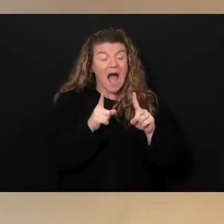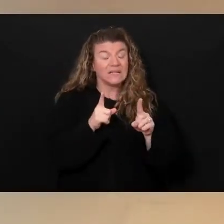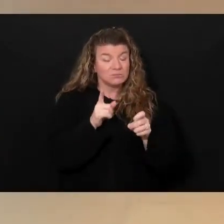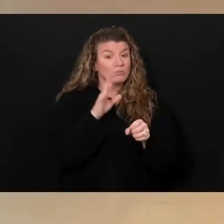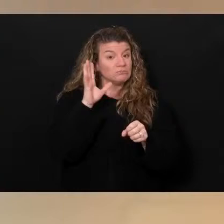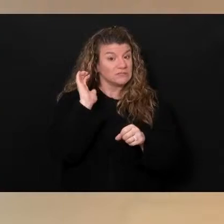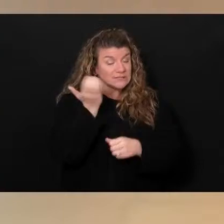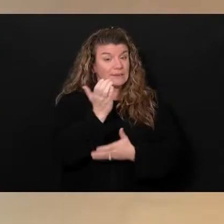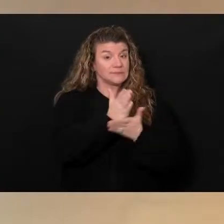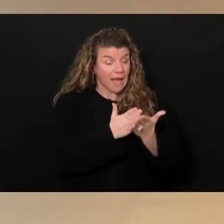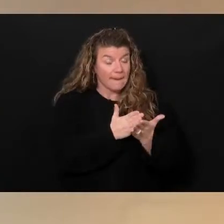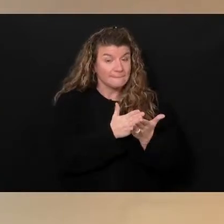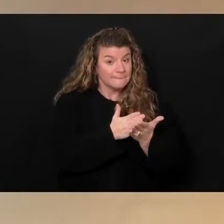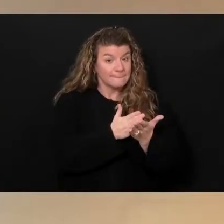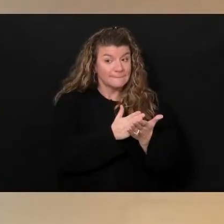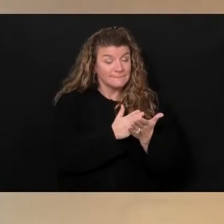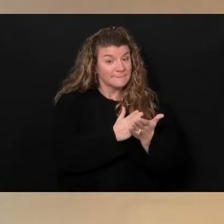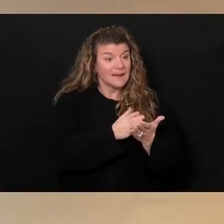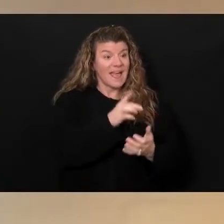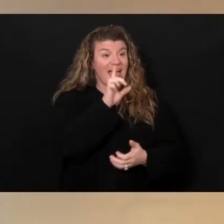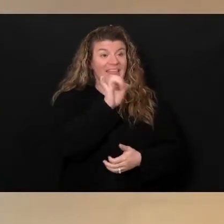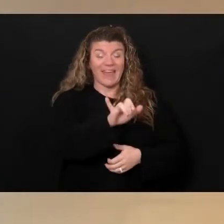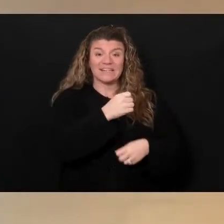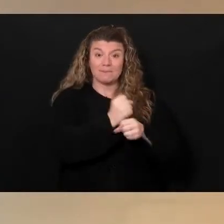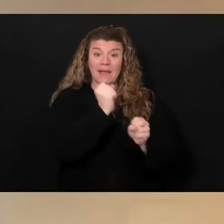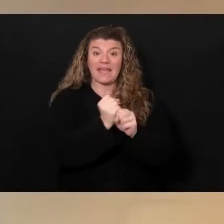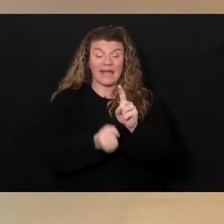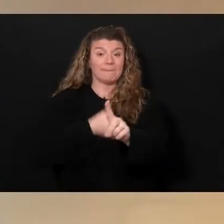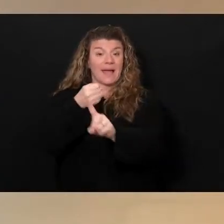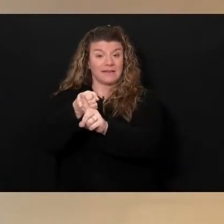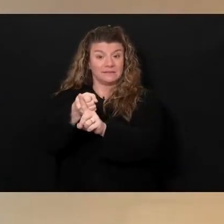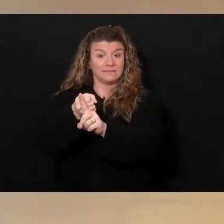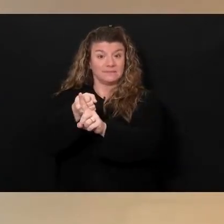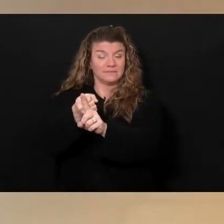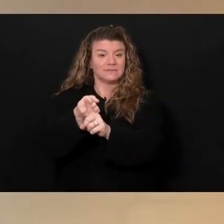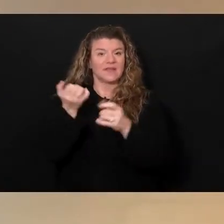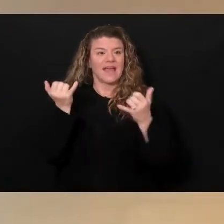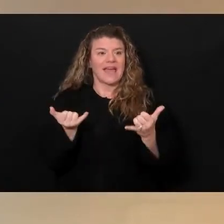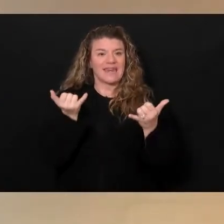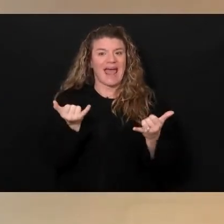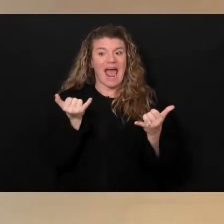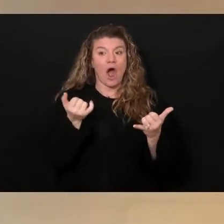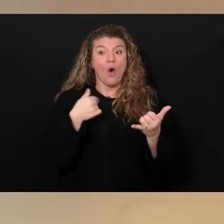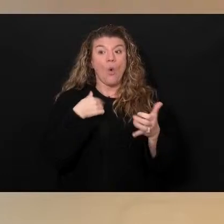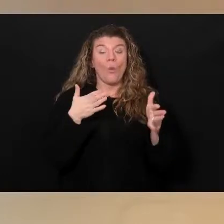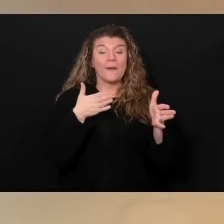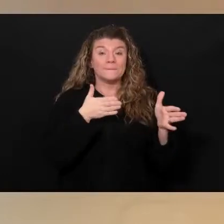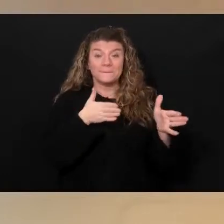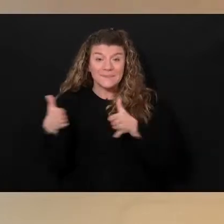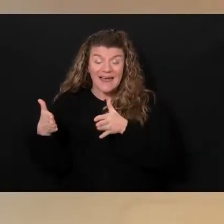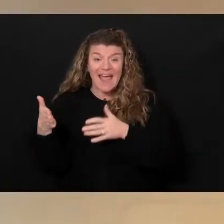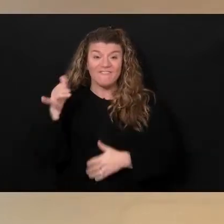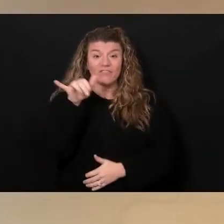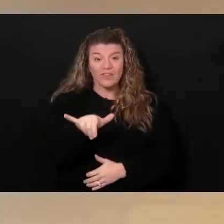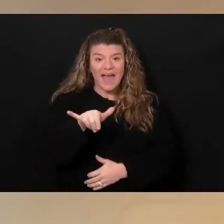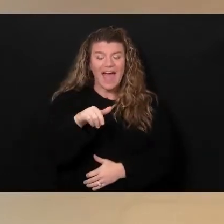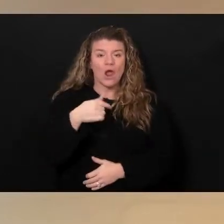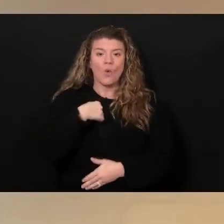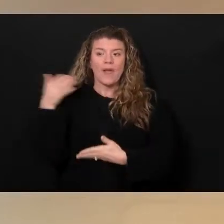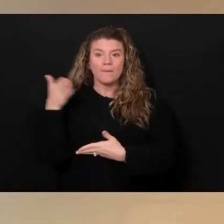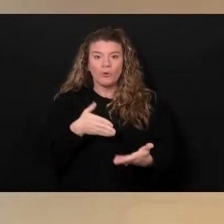As the governor pointed out, this is making a significant impact. And we now plan for that and take the